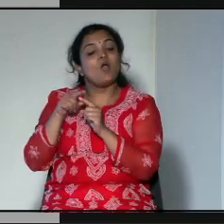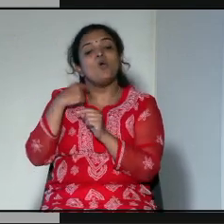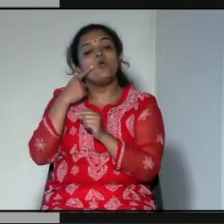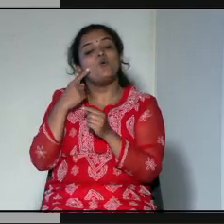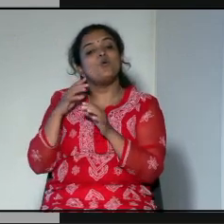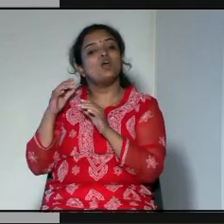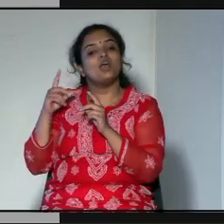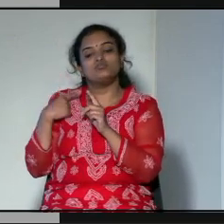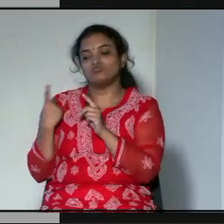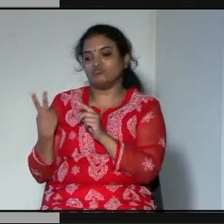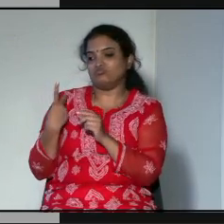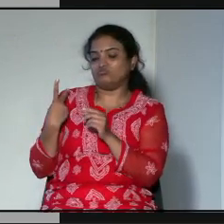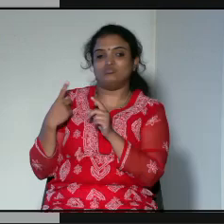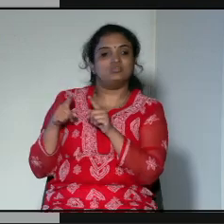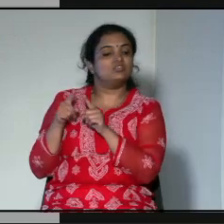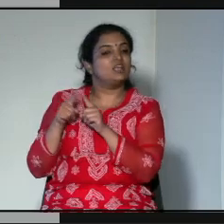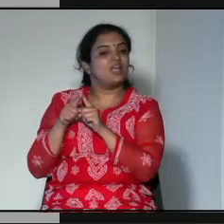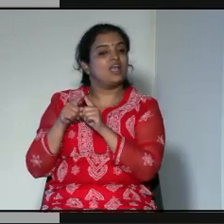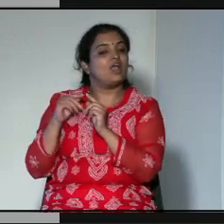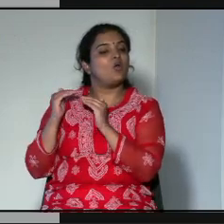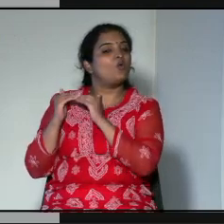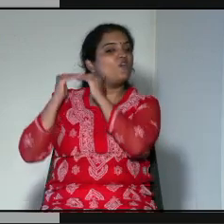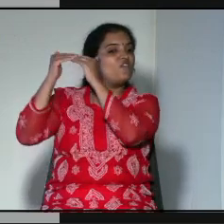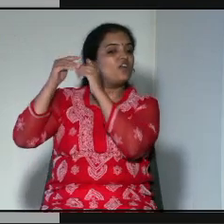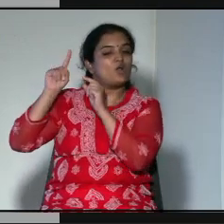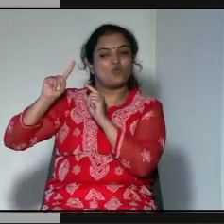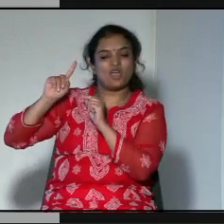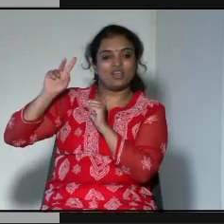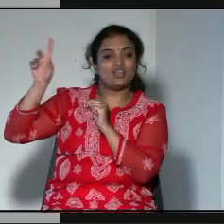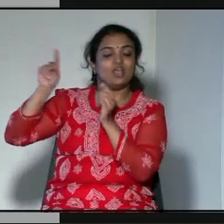that she secured a 2-year senior fellowship